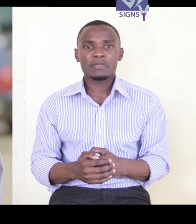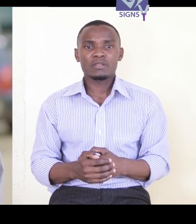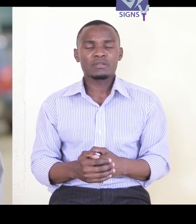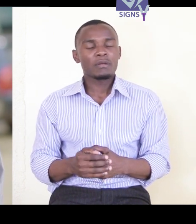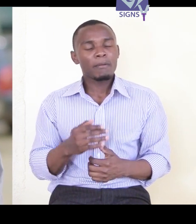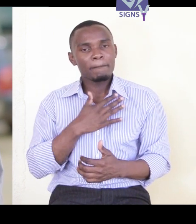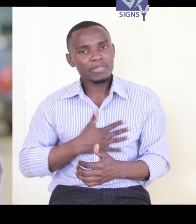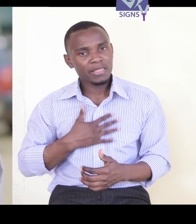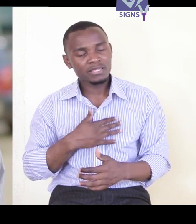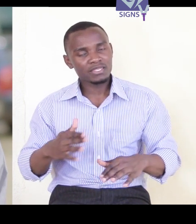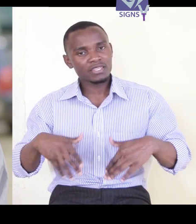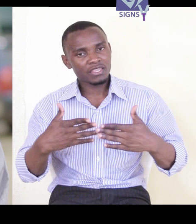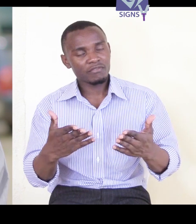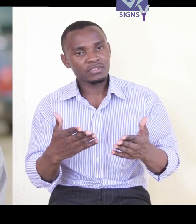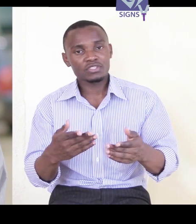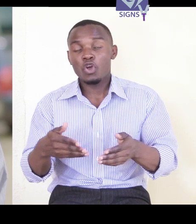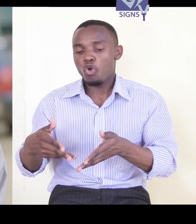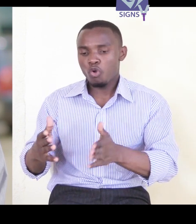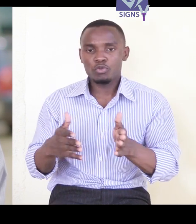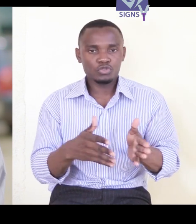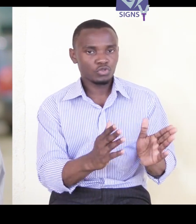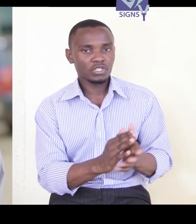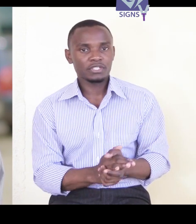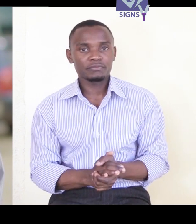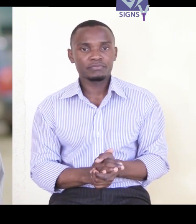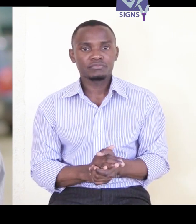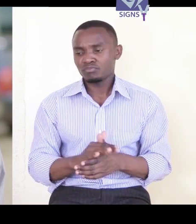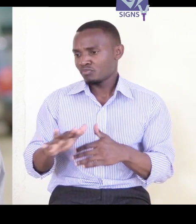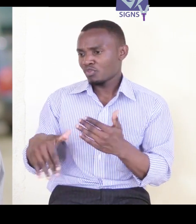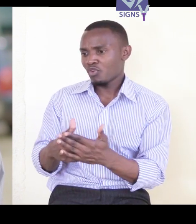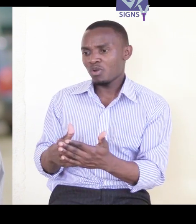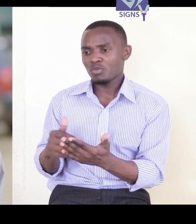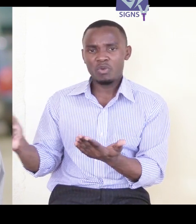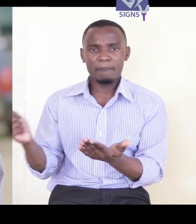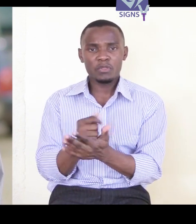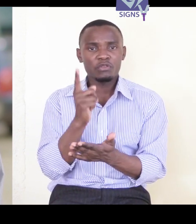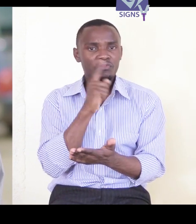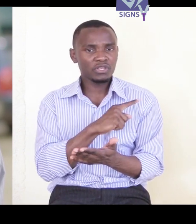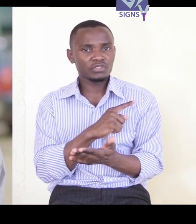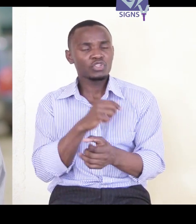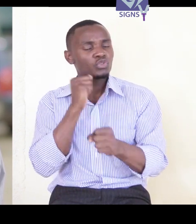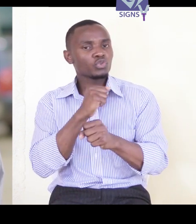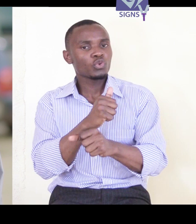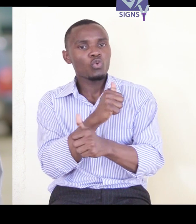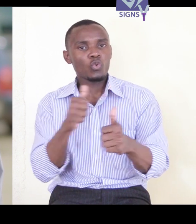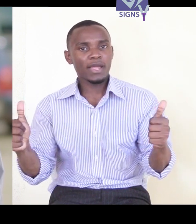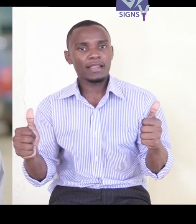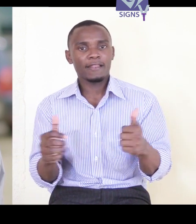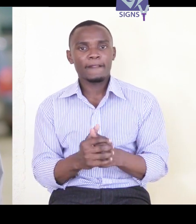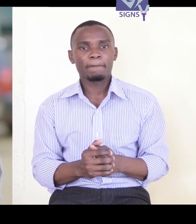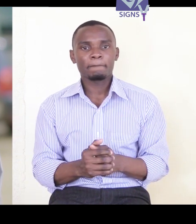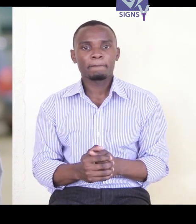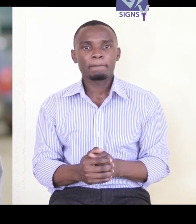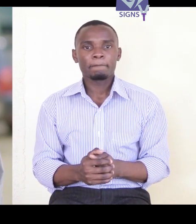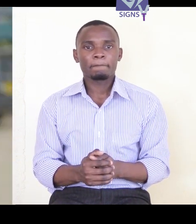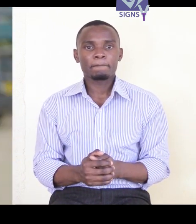cannot engage him. Kindly give us an opportunity. That's what we cry for, because those who have been employed have done marvelous in the areas